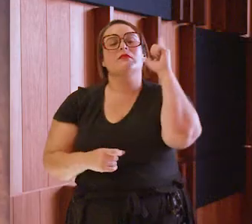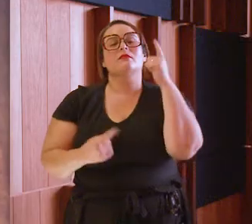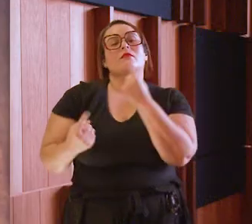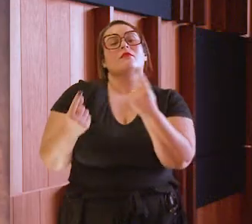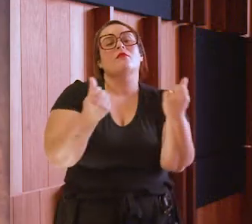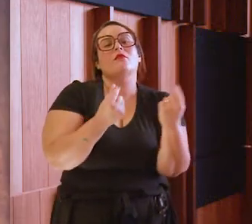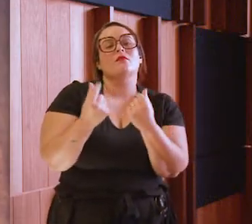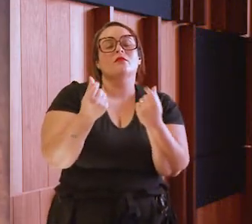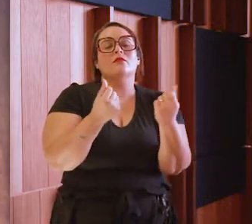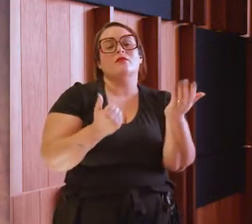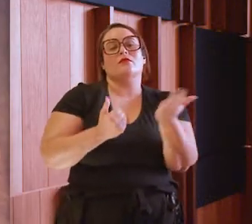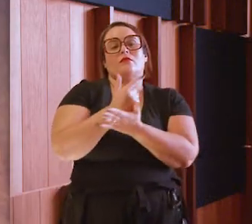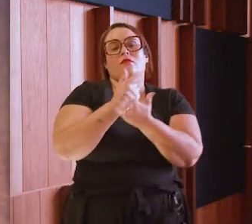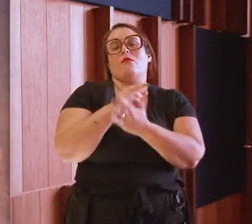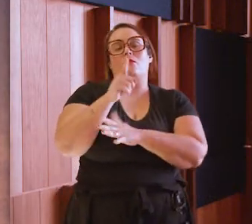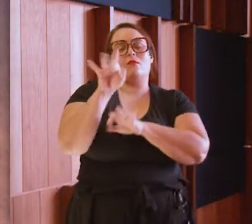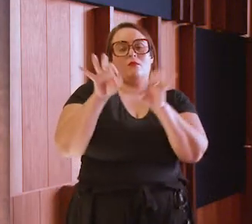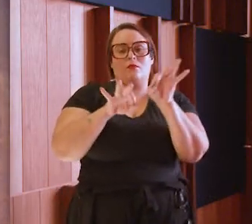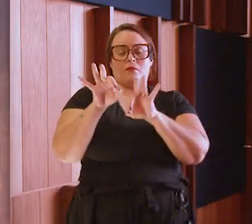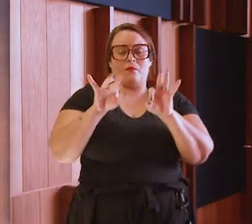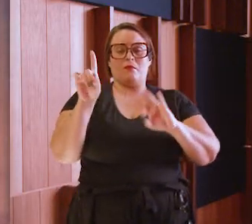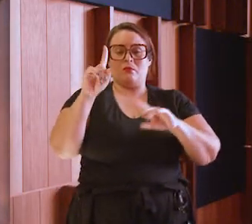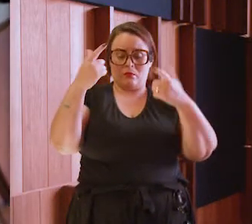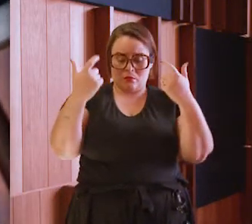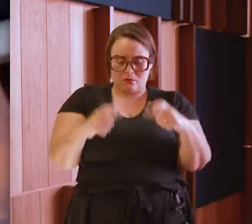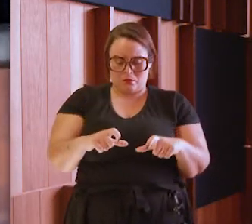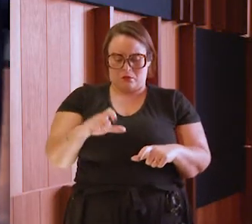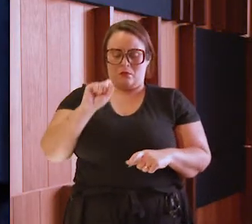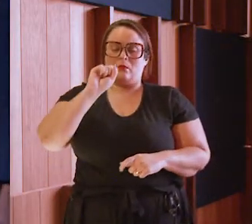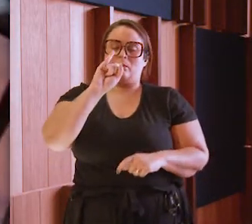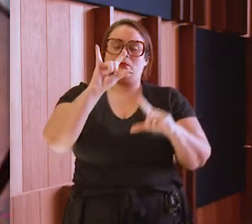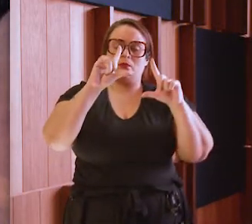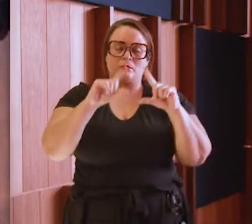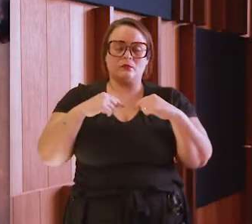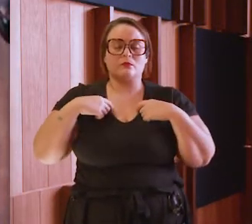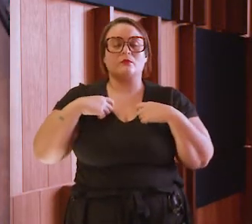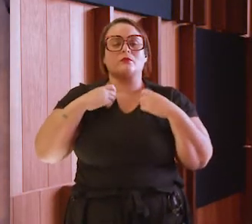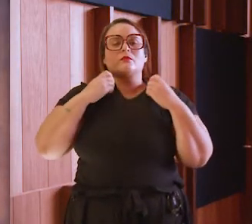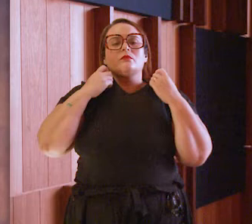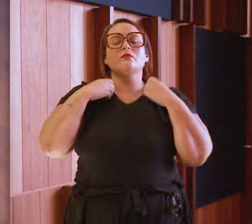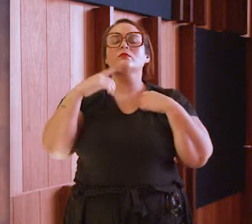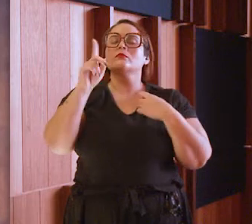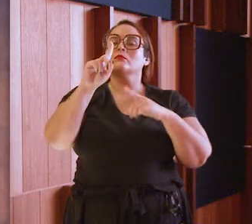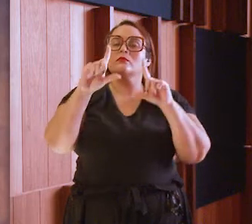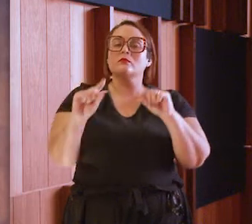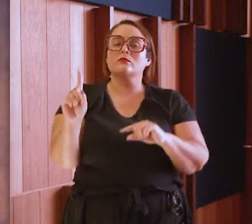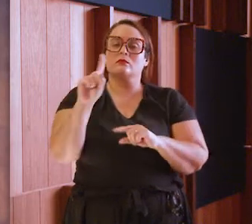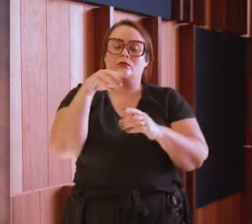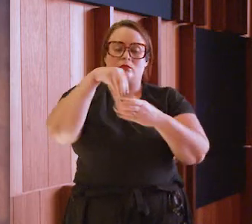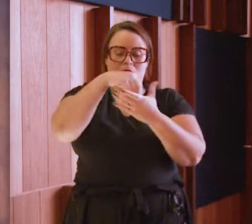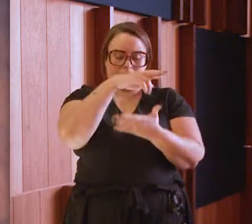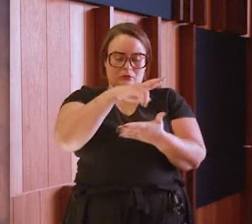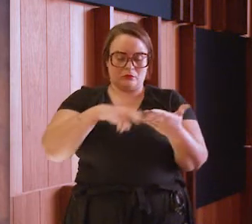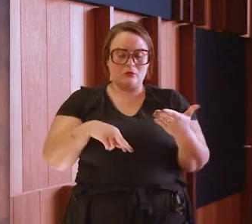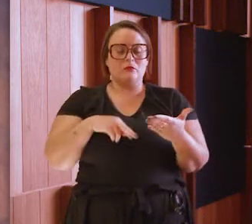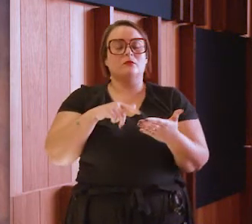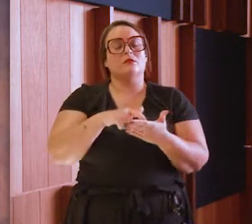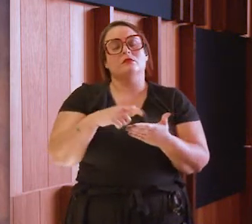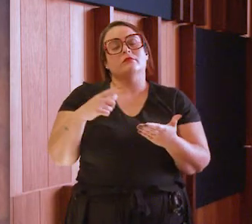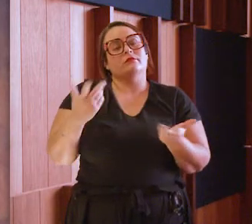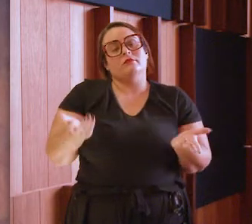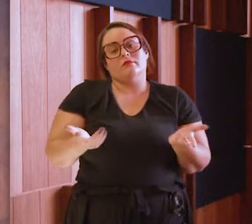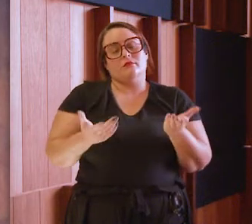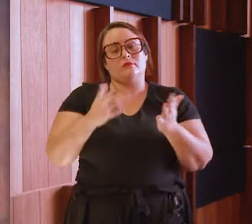purposes, but you do push those down for country-by-country report, you have a disqualifying country-by-country report. And so I would